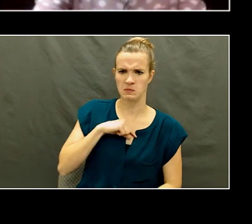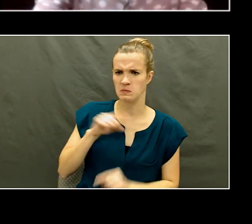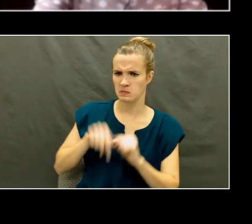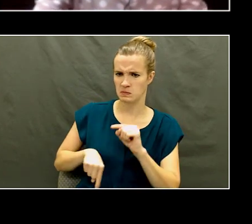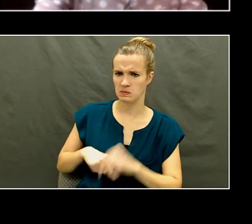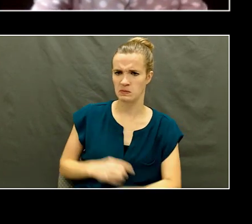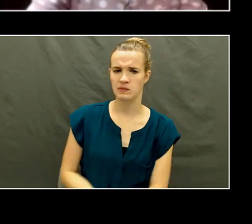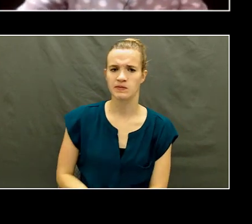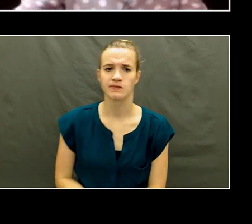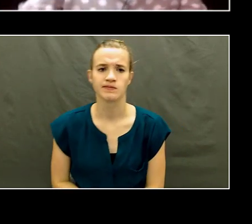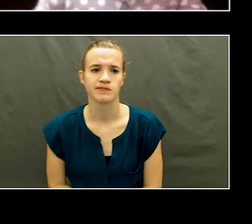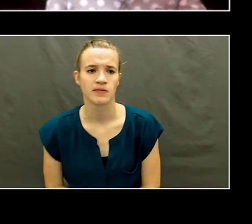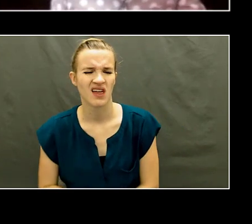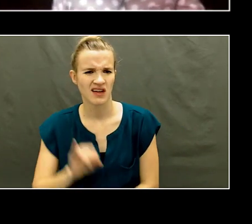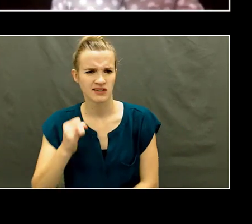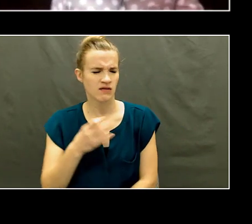say.